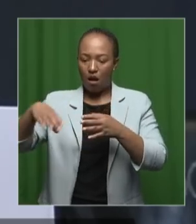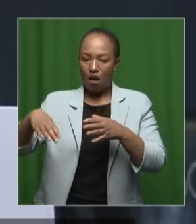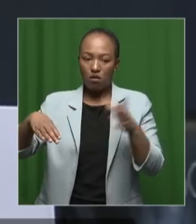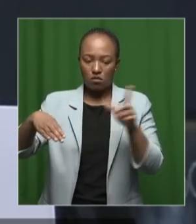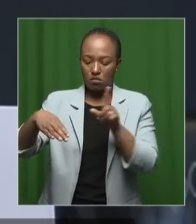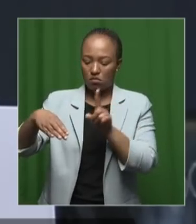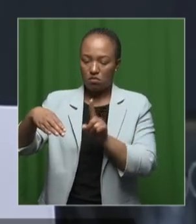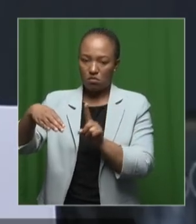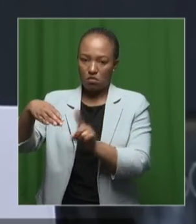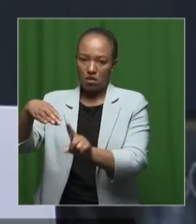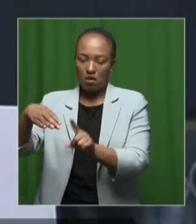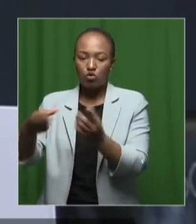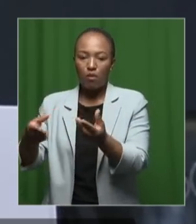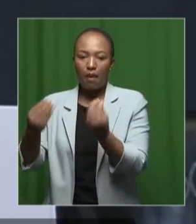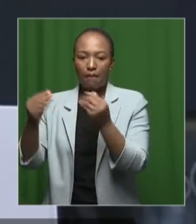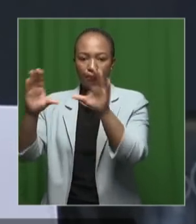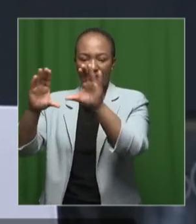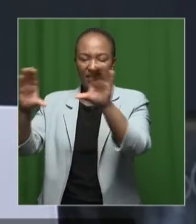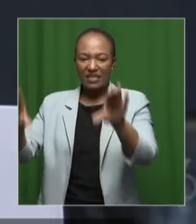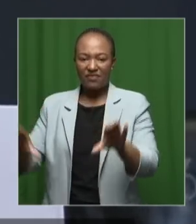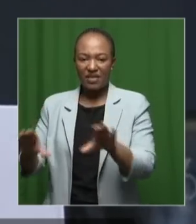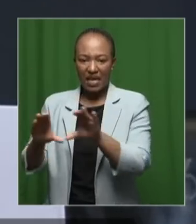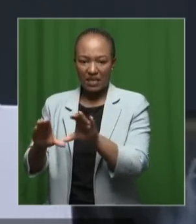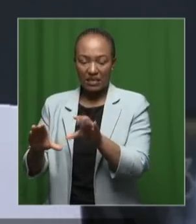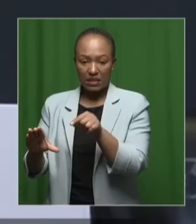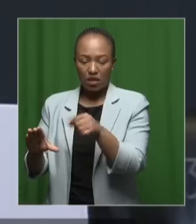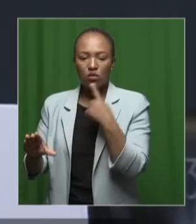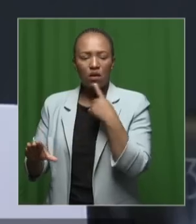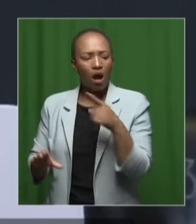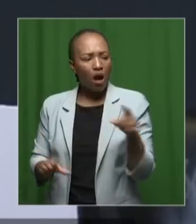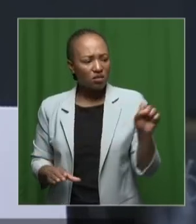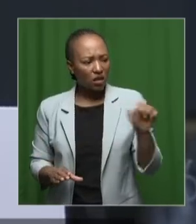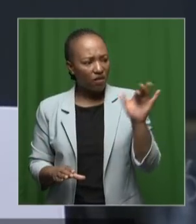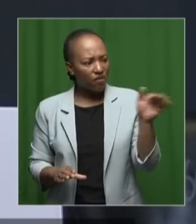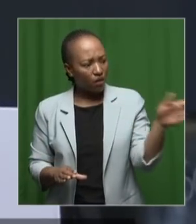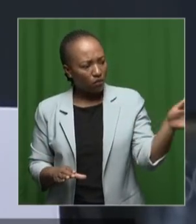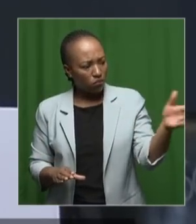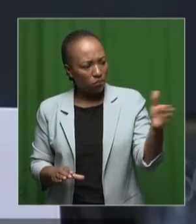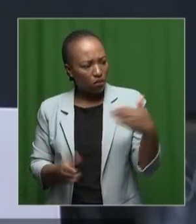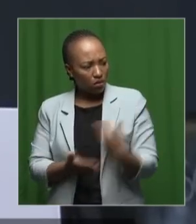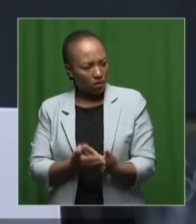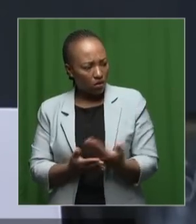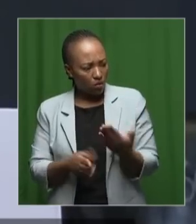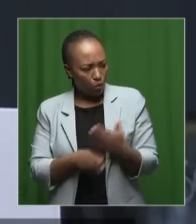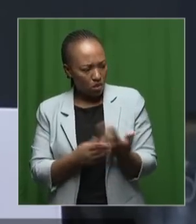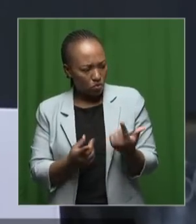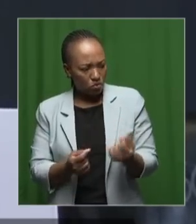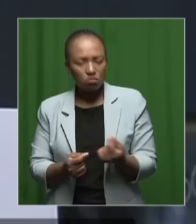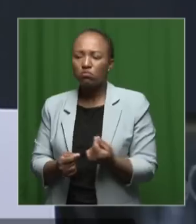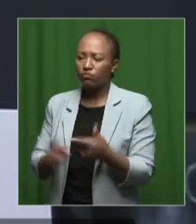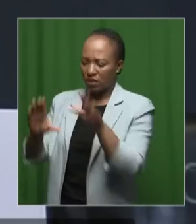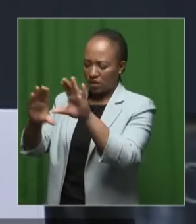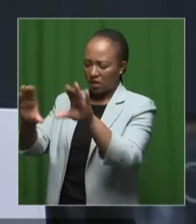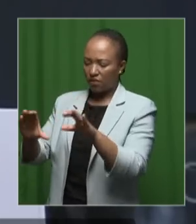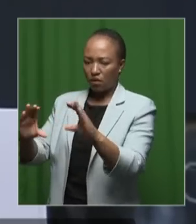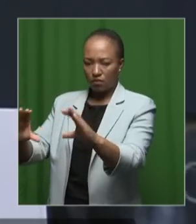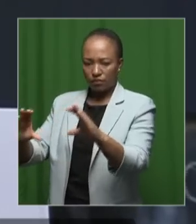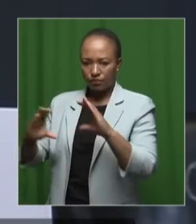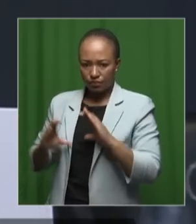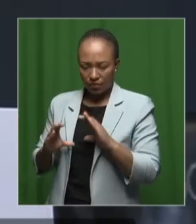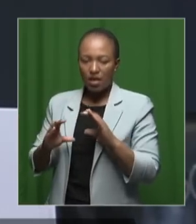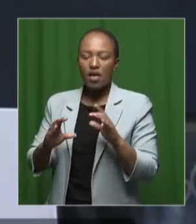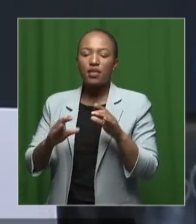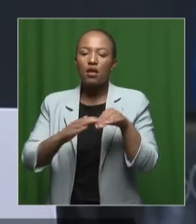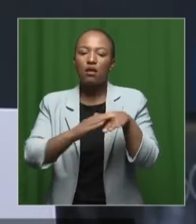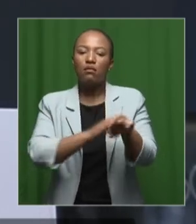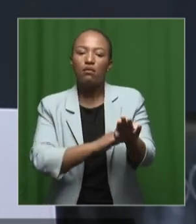no South African who can perform that type of job. And then with that certificate, they come to Home Affairs. That has proven not to be